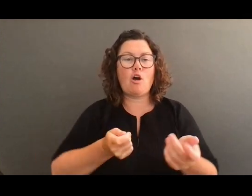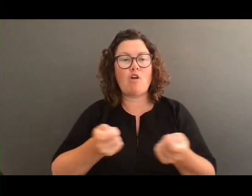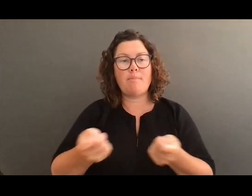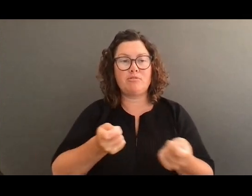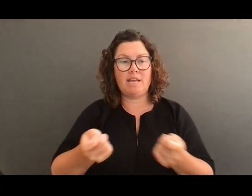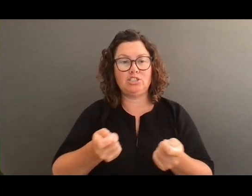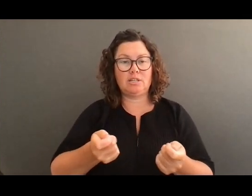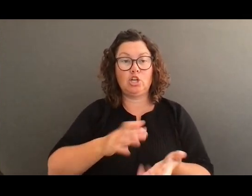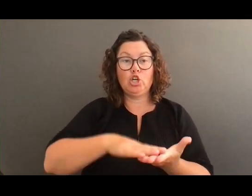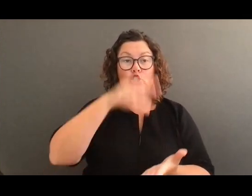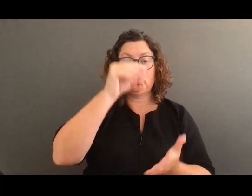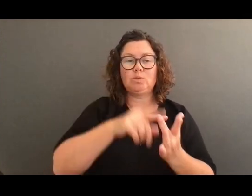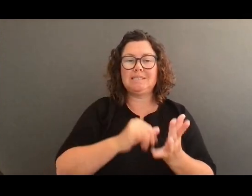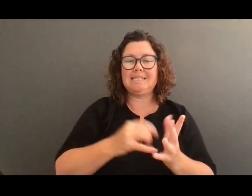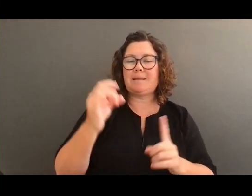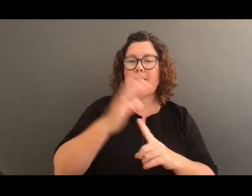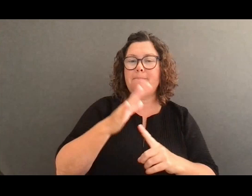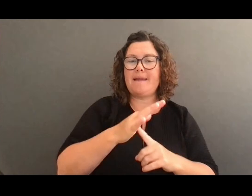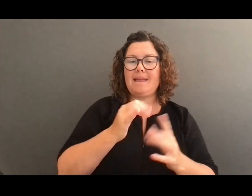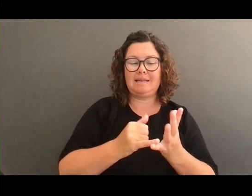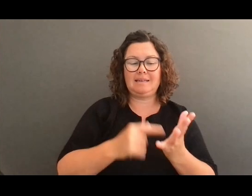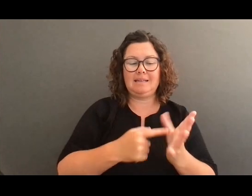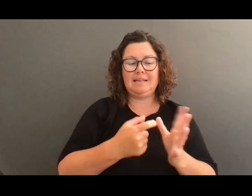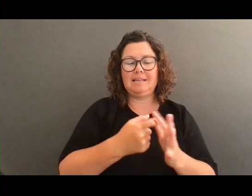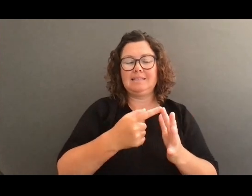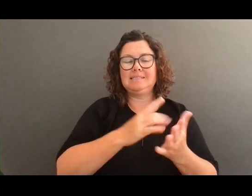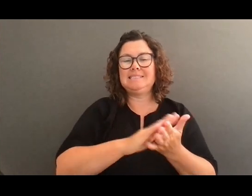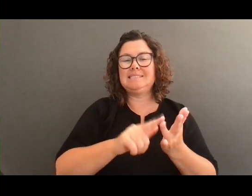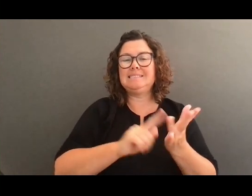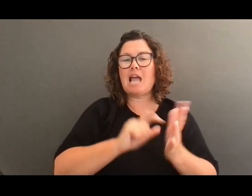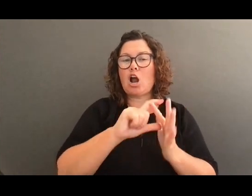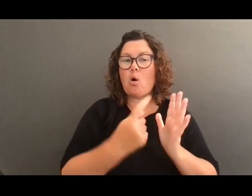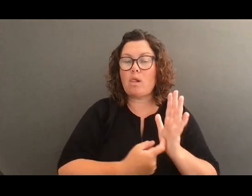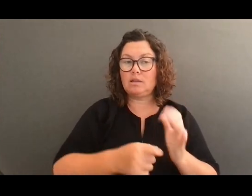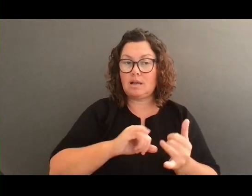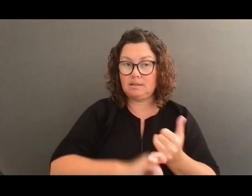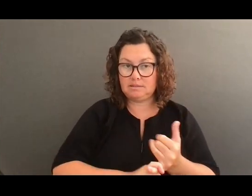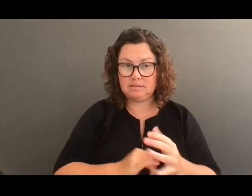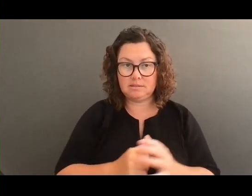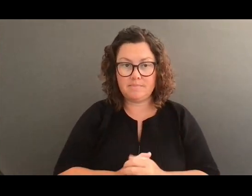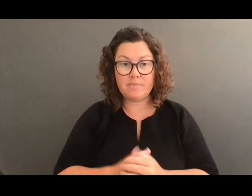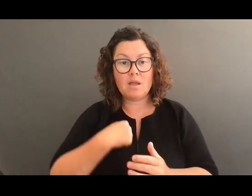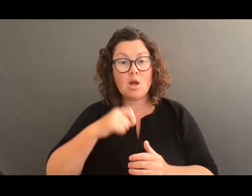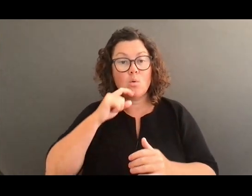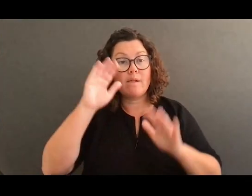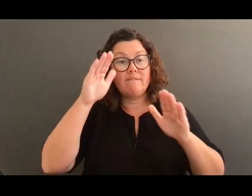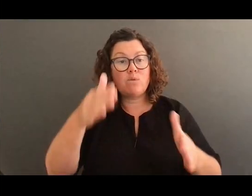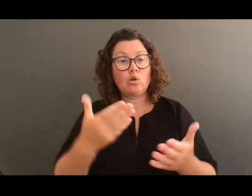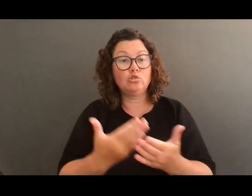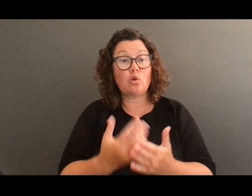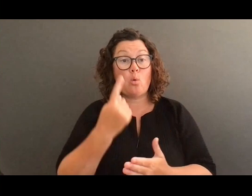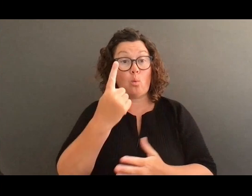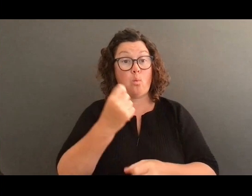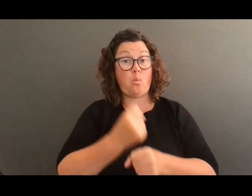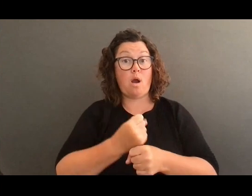value is articulated from a Te Ao Māori point of view, I'll focus now on one gallery, the Maya Gallery in particular, which has a